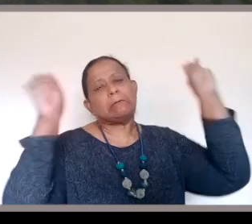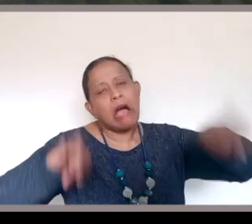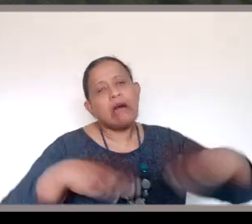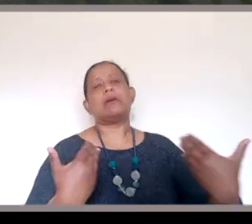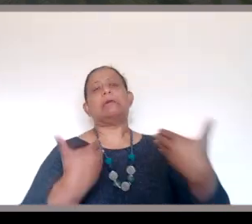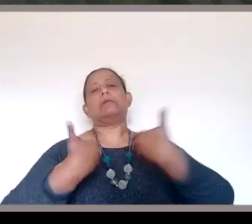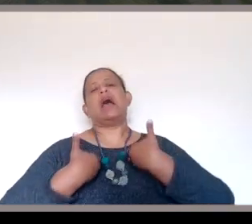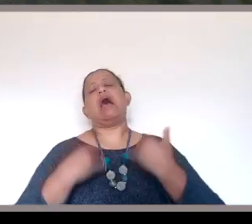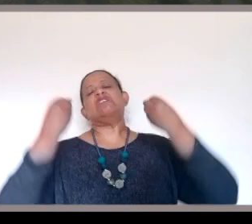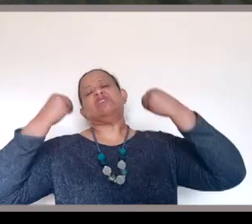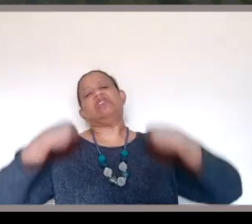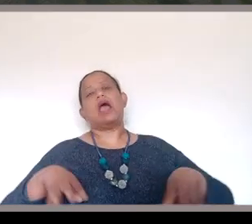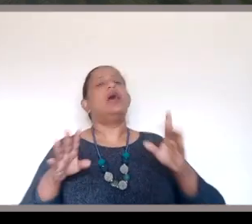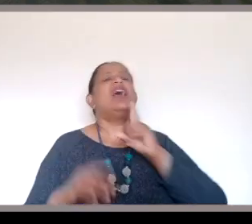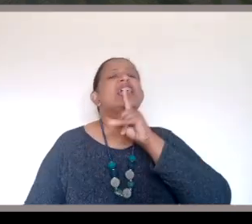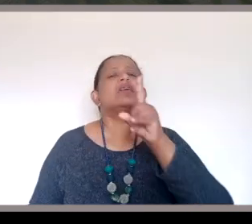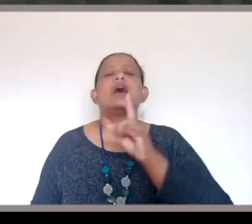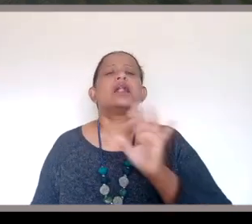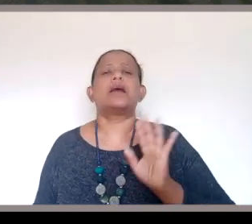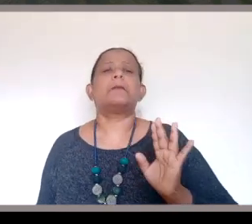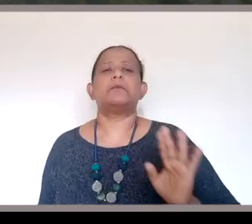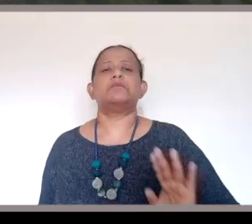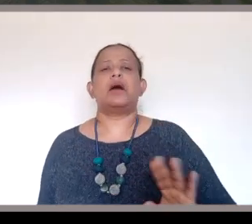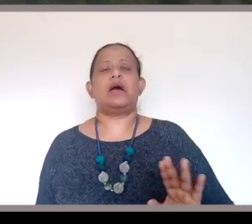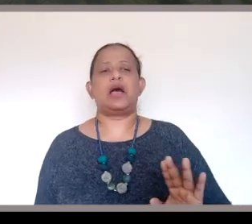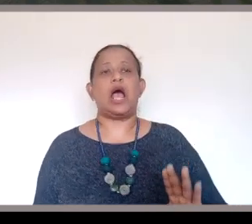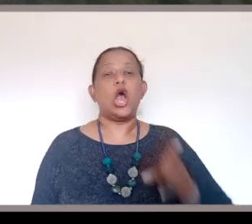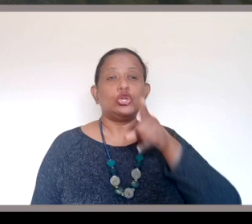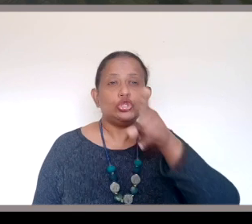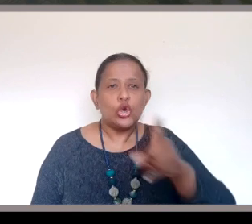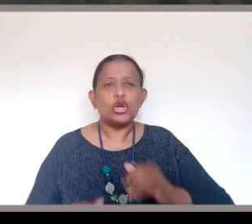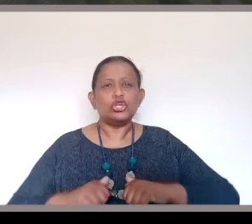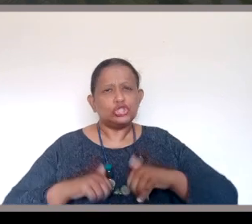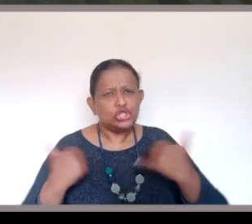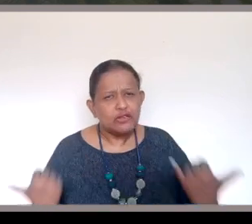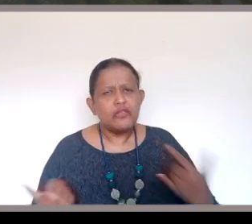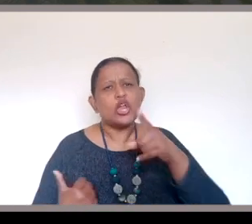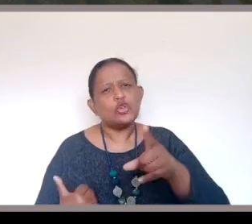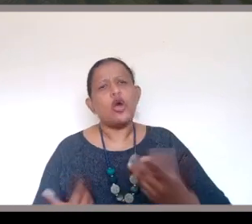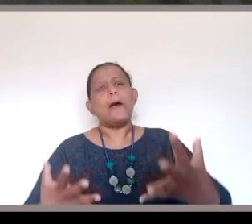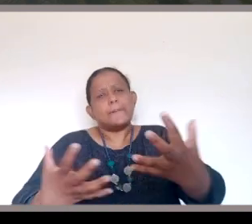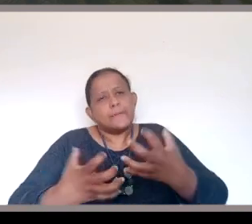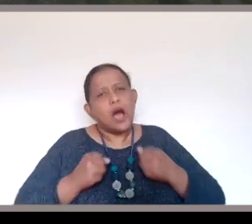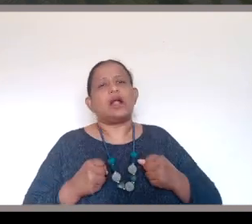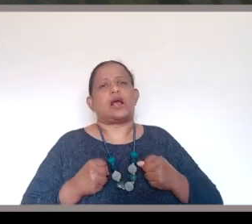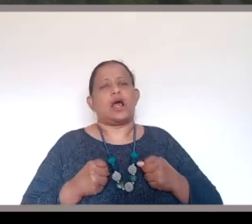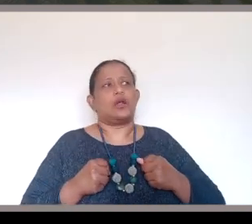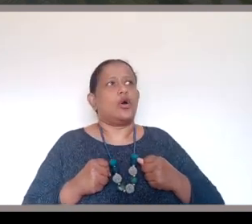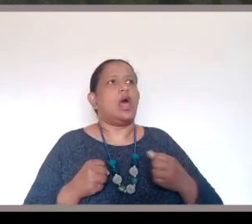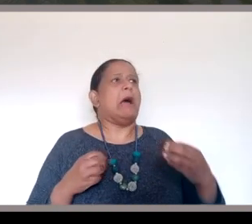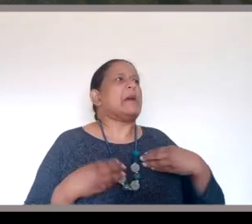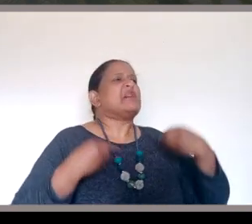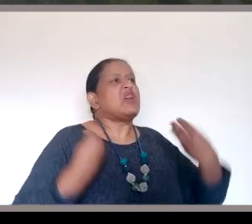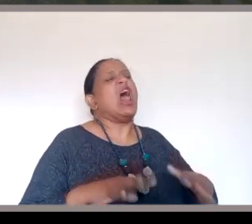James 1:13 says this, "And remember, when you are being tempted, do not say, 'God is tempting